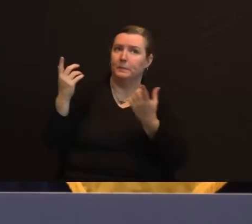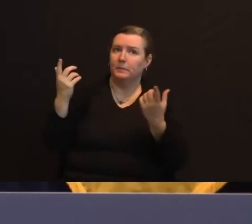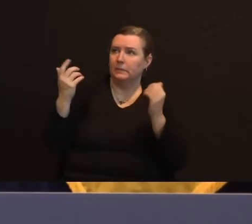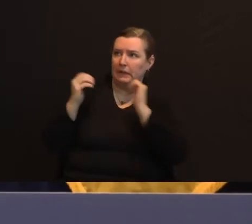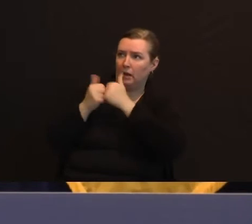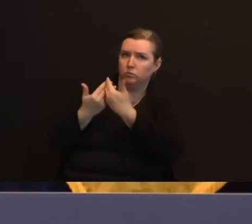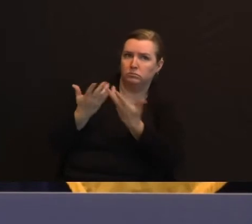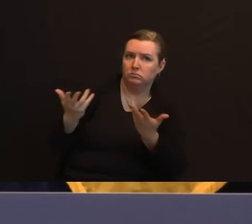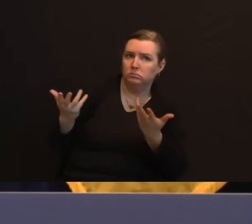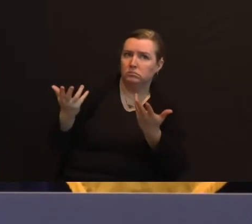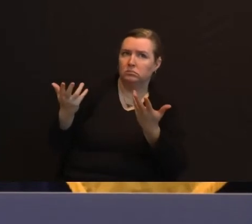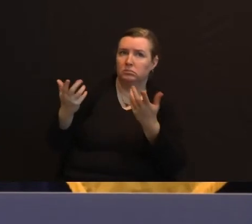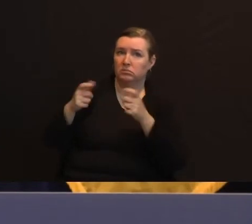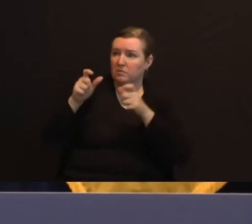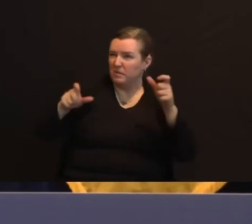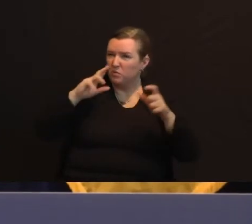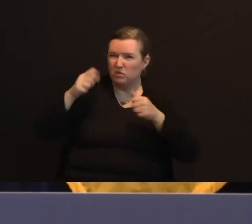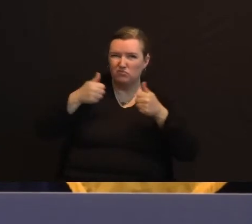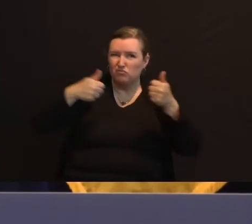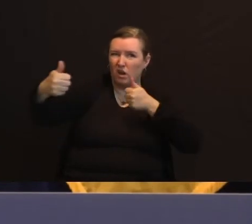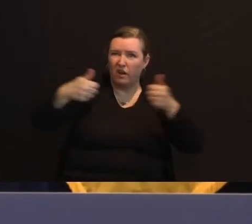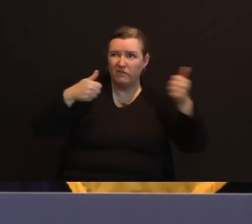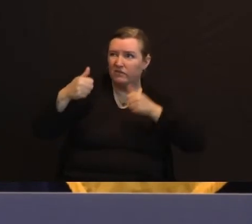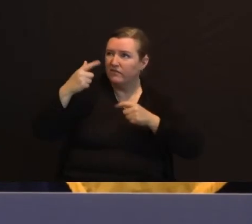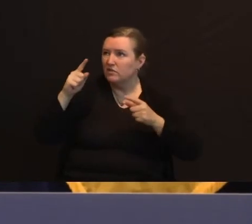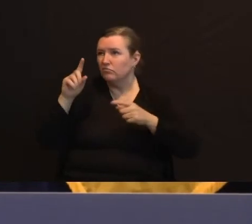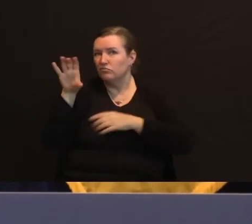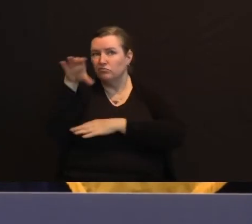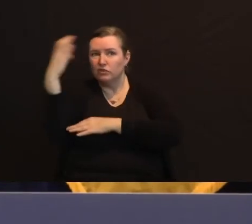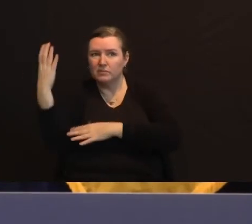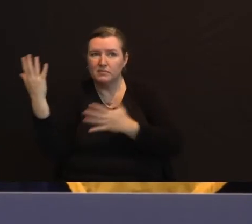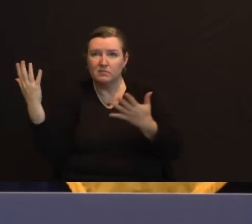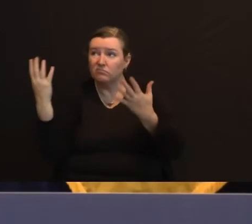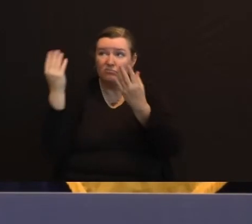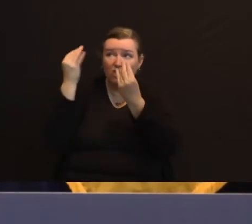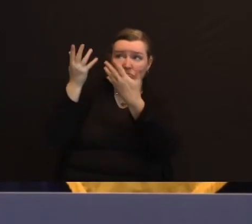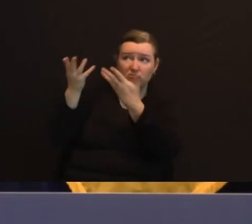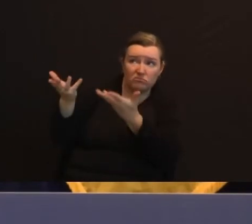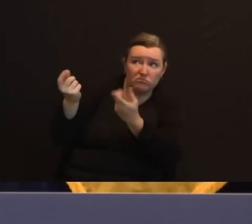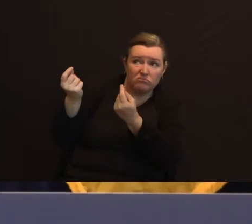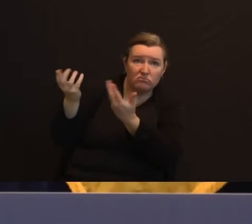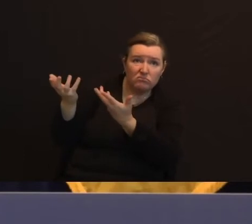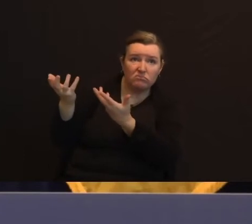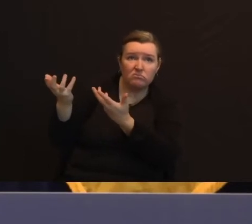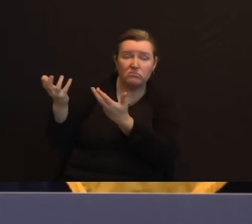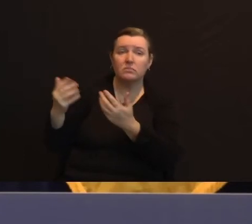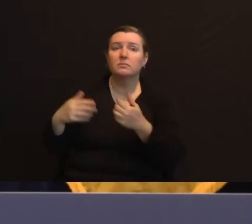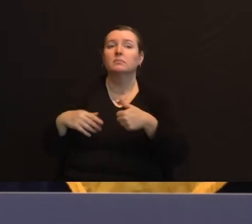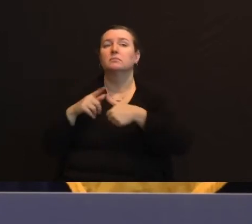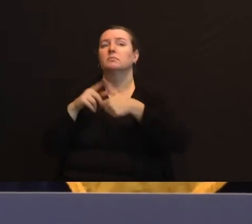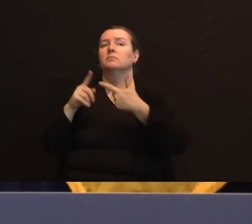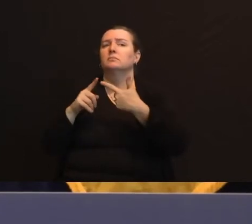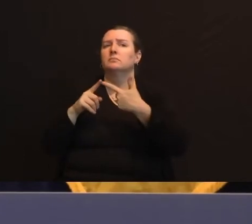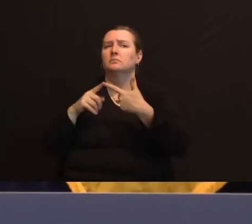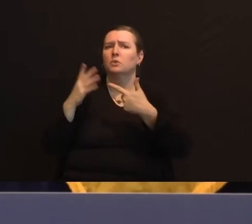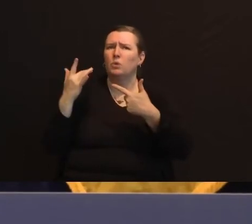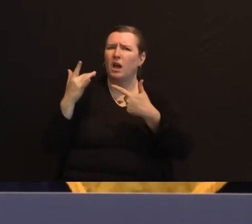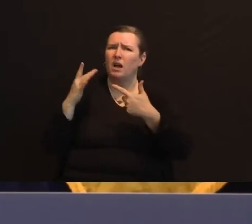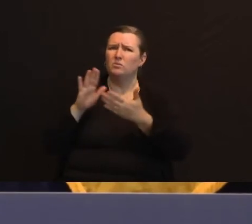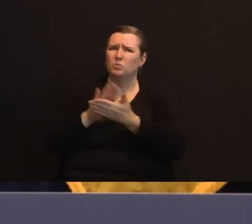people traveling for Christmas? Why do you think that schools have been so effective in